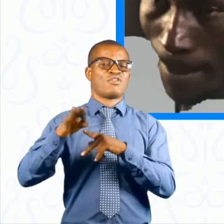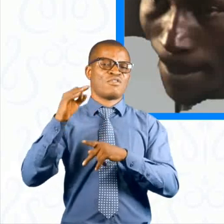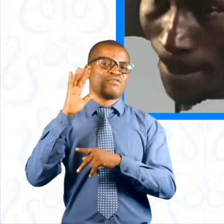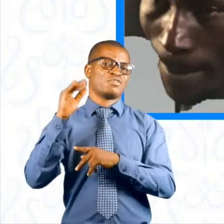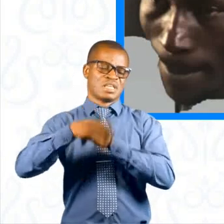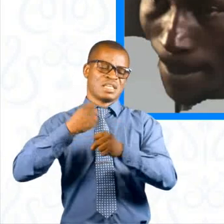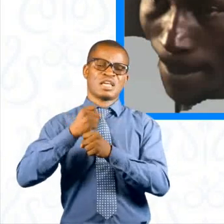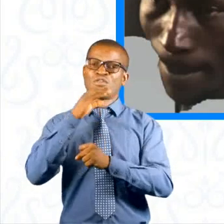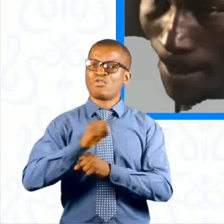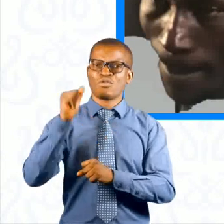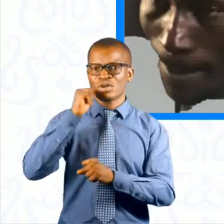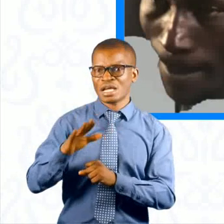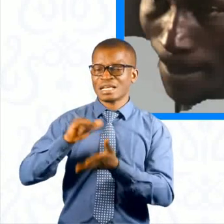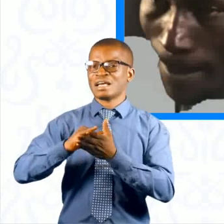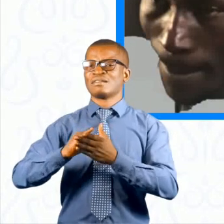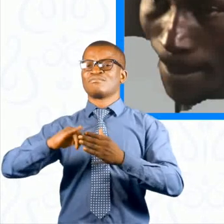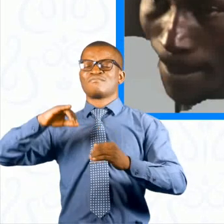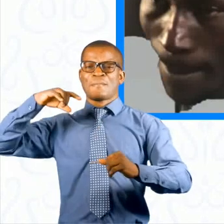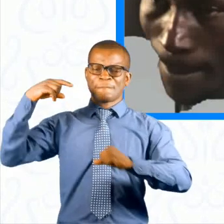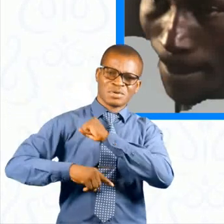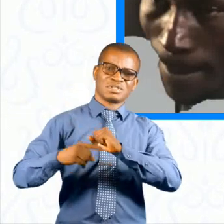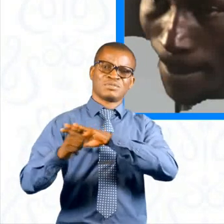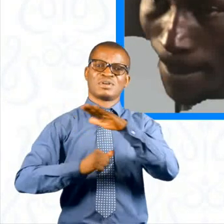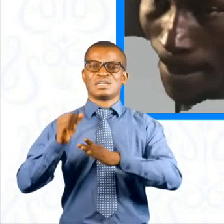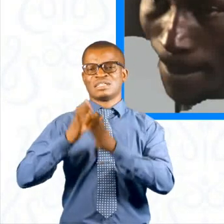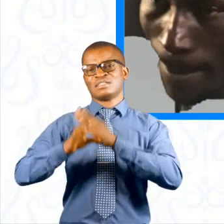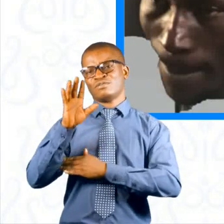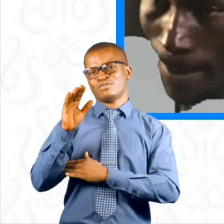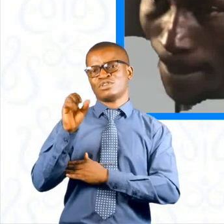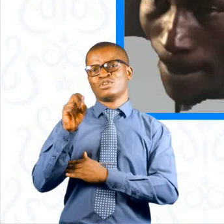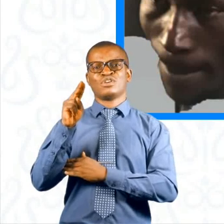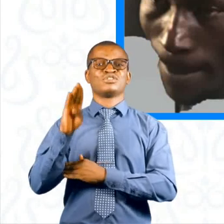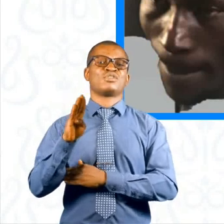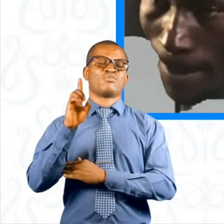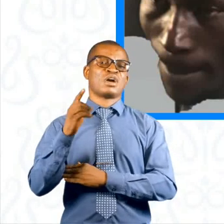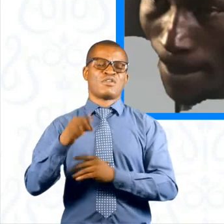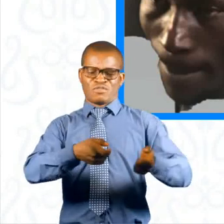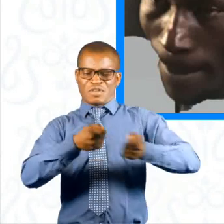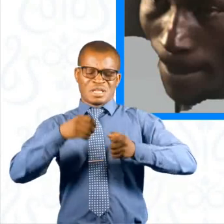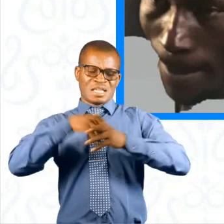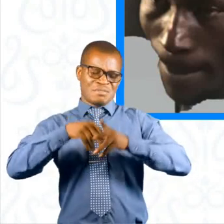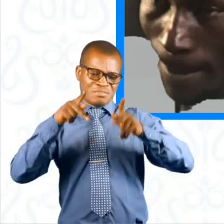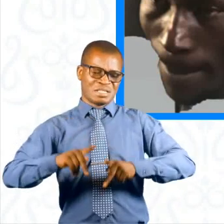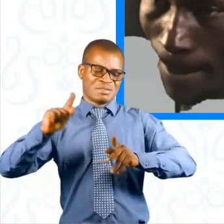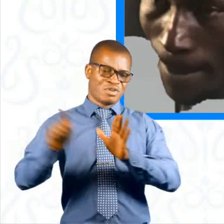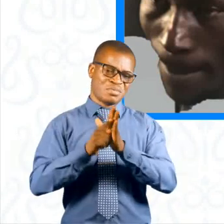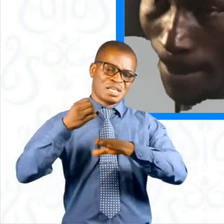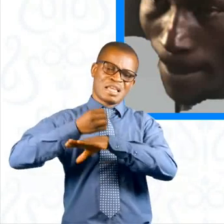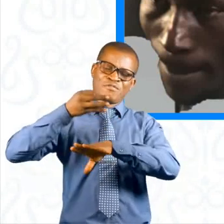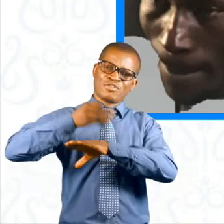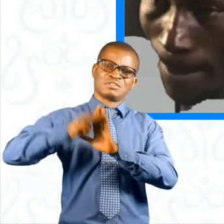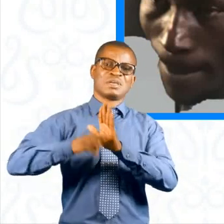of a 15-year-old girl, an offence punishable under Section 16, Subsection 1 of the Trafficking in Persons